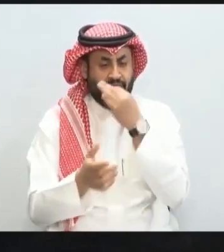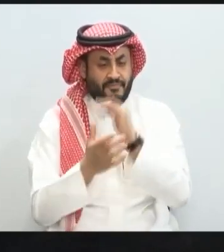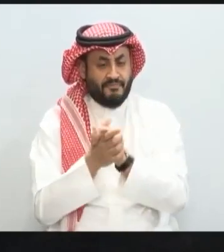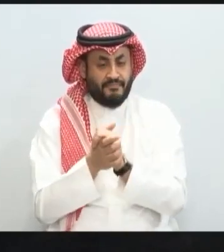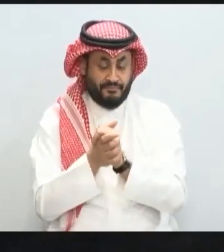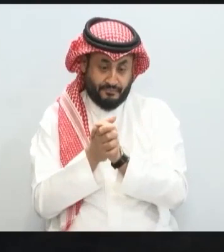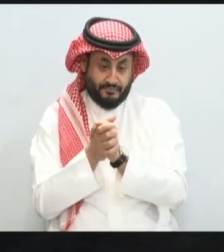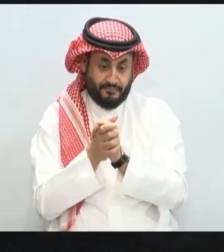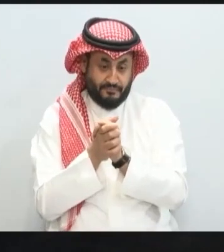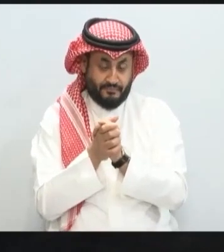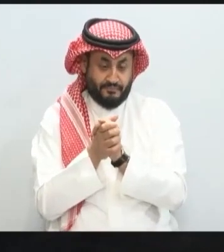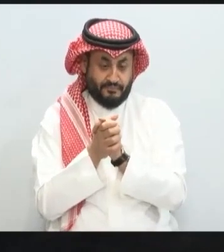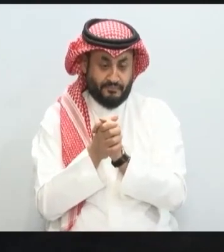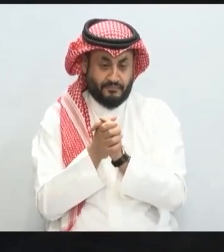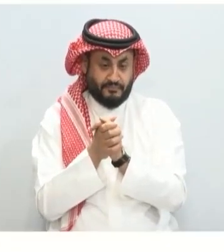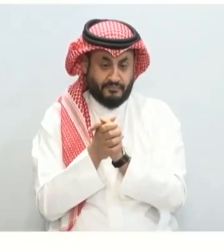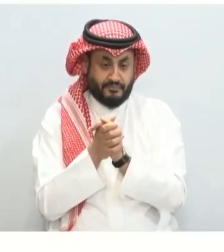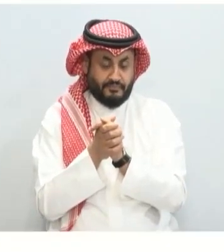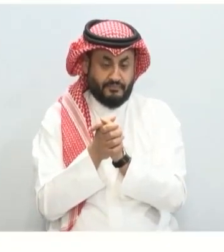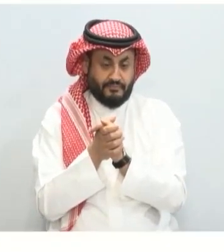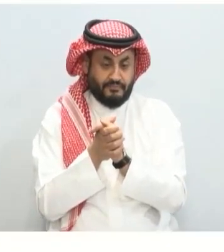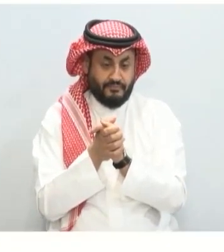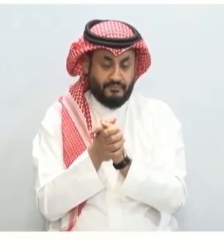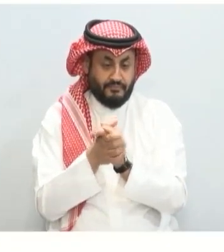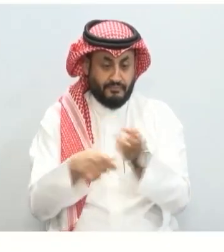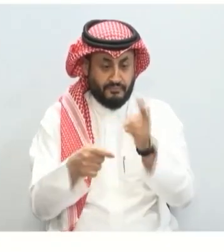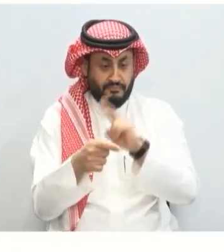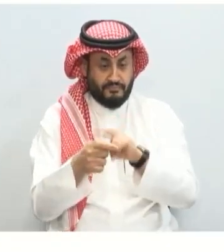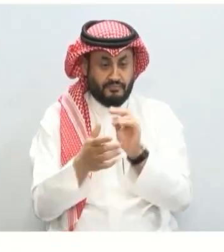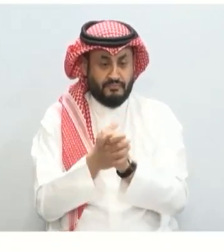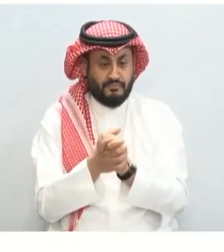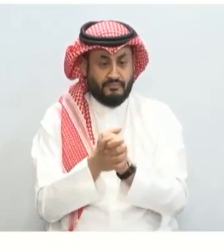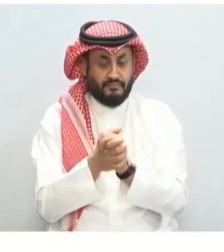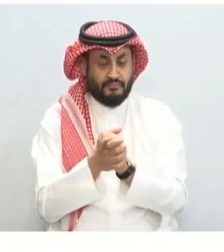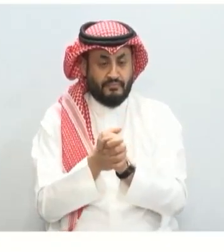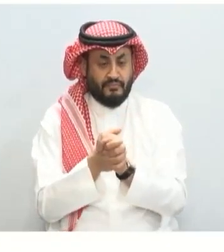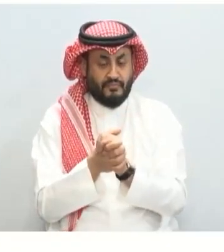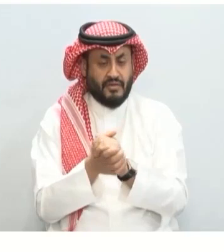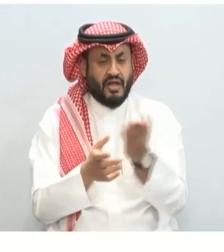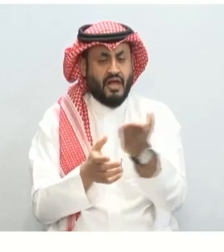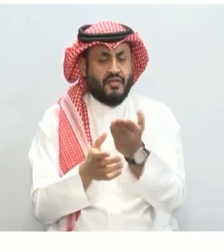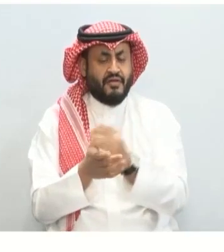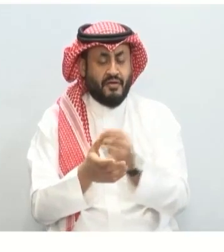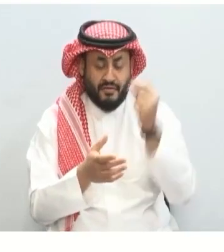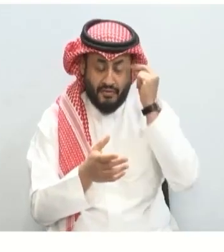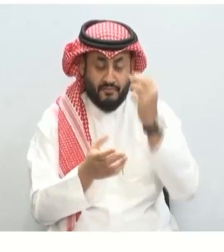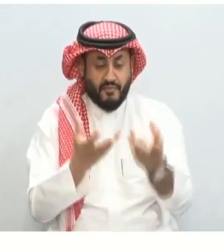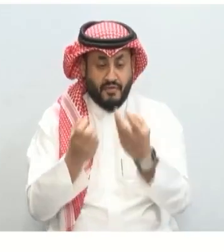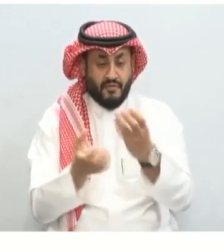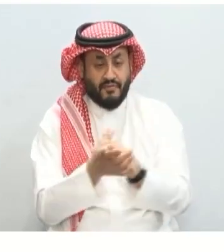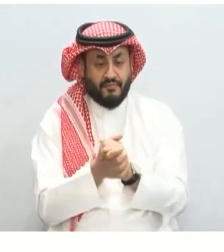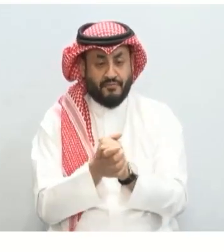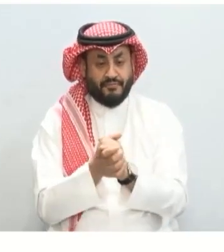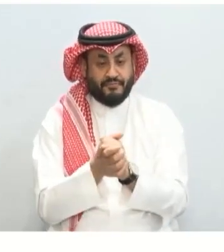and also appreciate food. Again, gourmet is someone who knows a lot about and appreciates